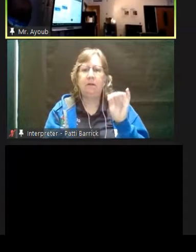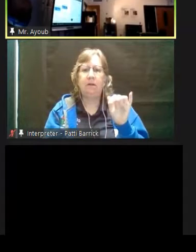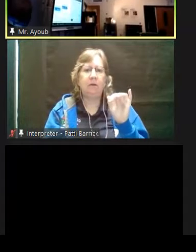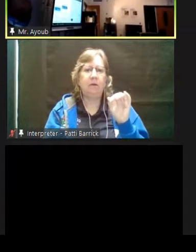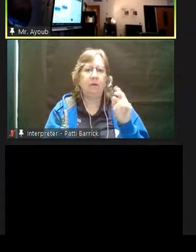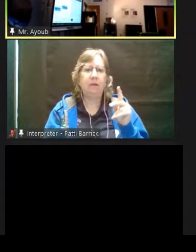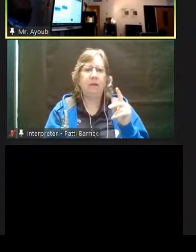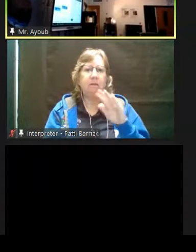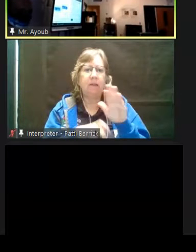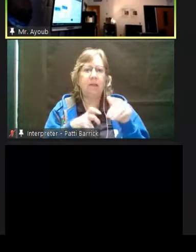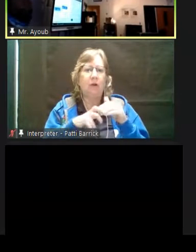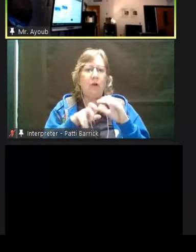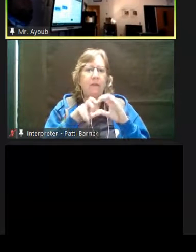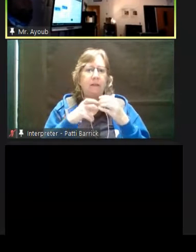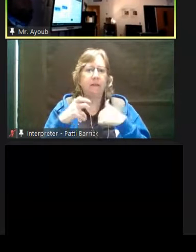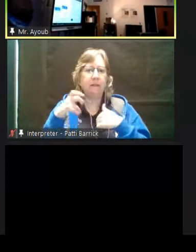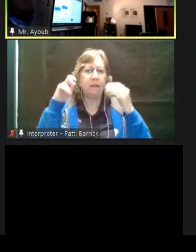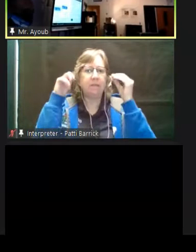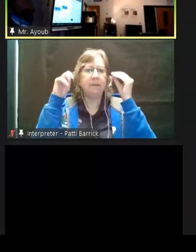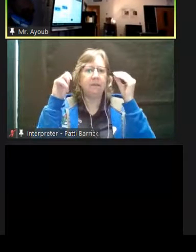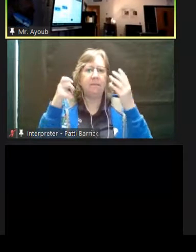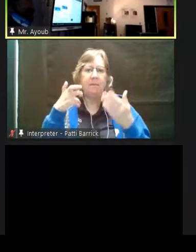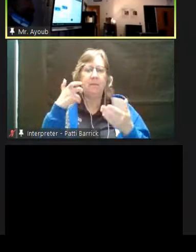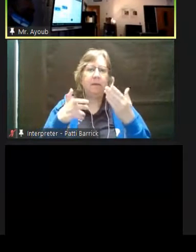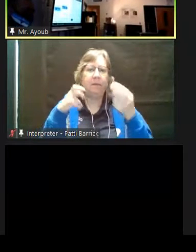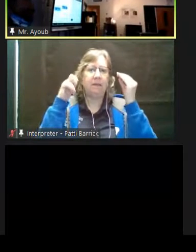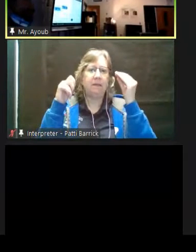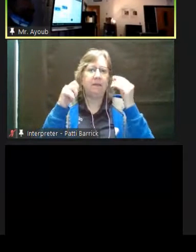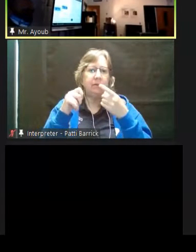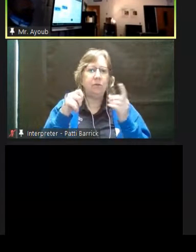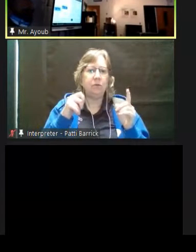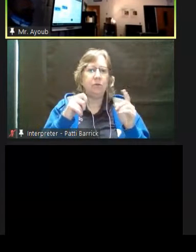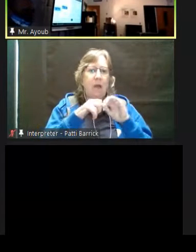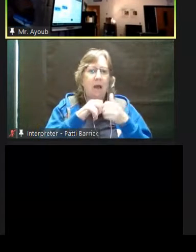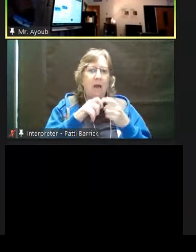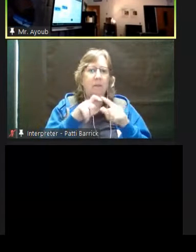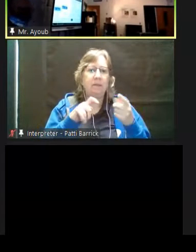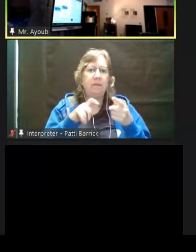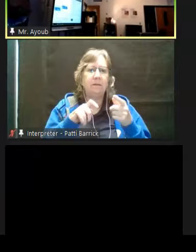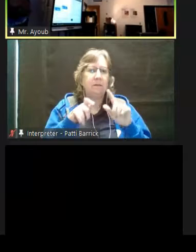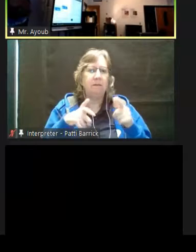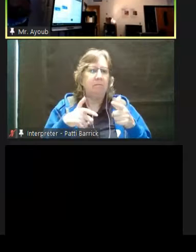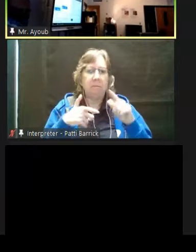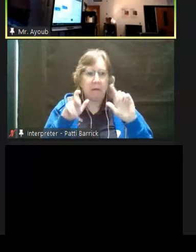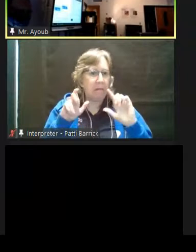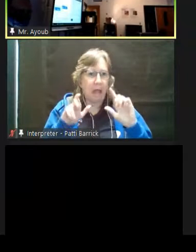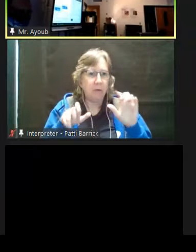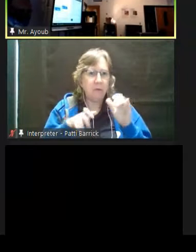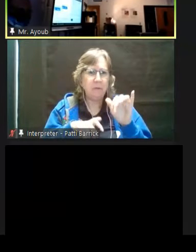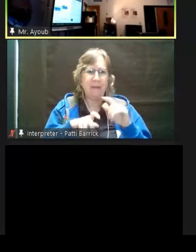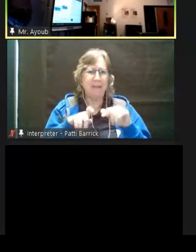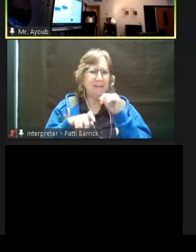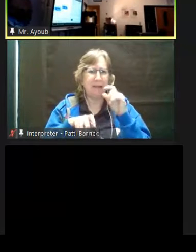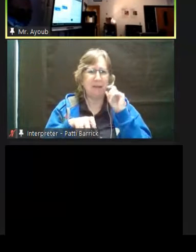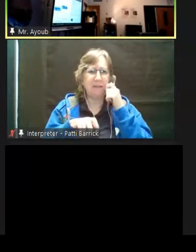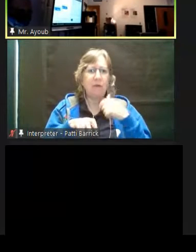these classes that have been teaching, maybe they teach you how to do it. You just can't do it, which is not cool, right?